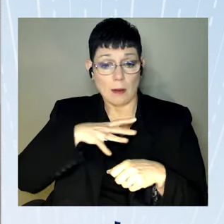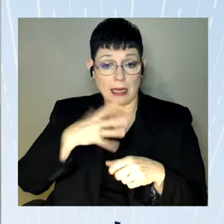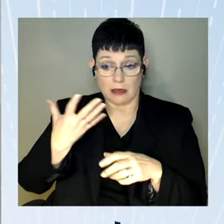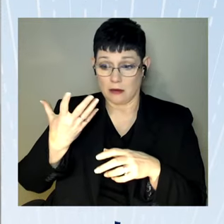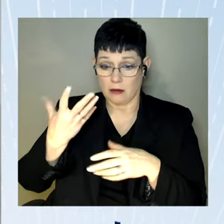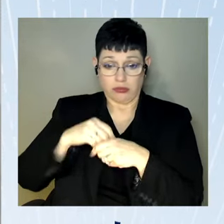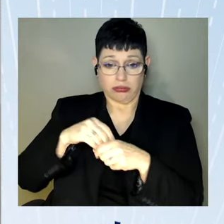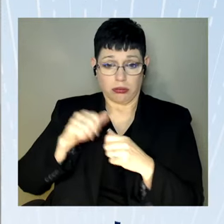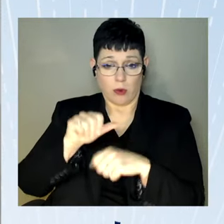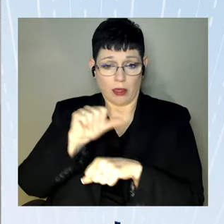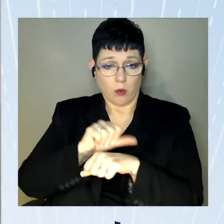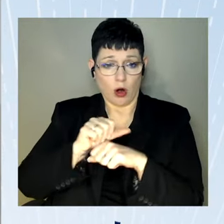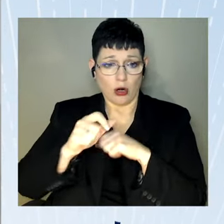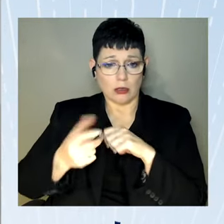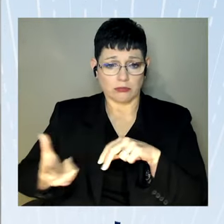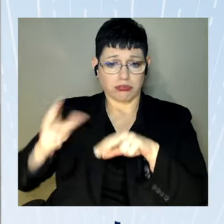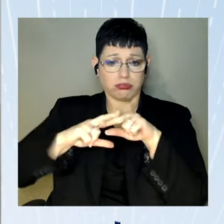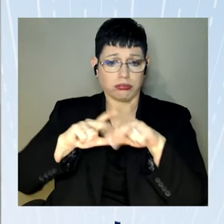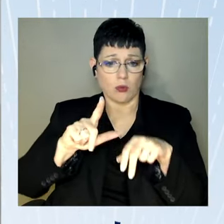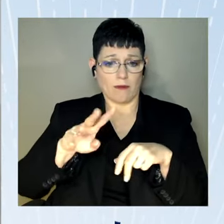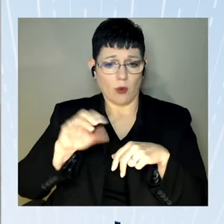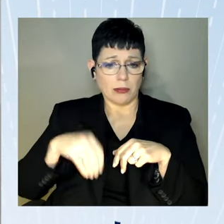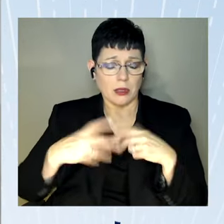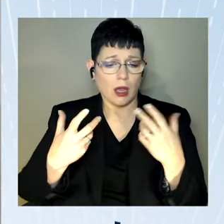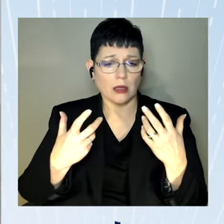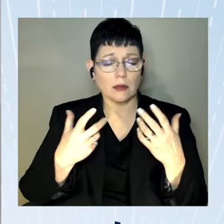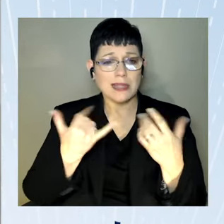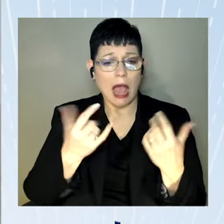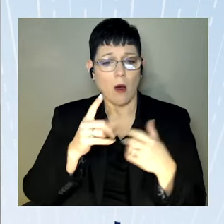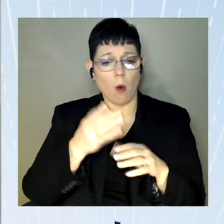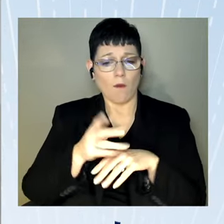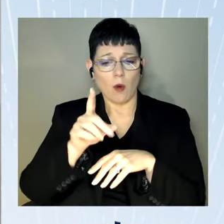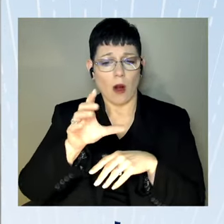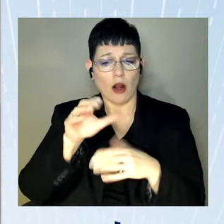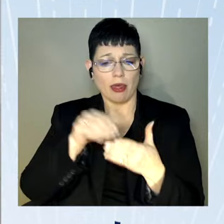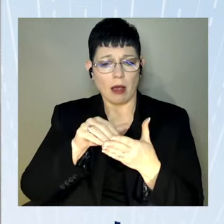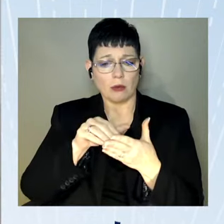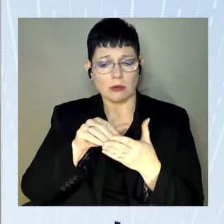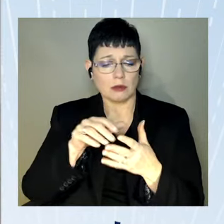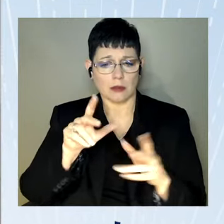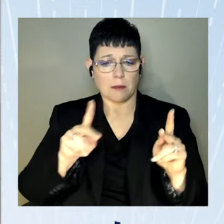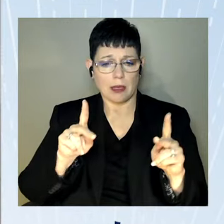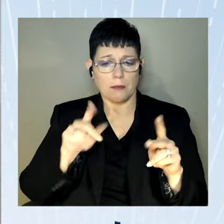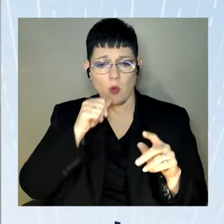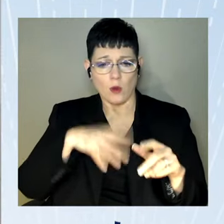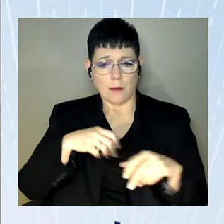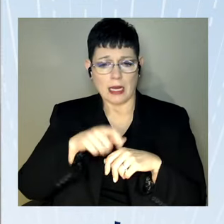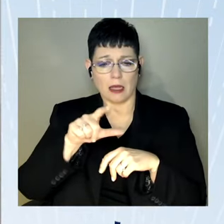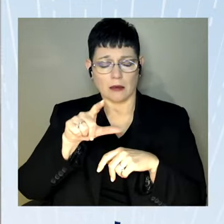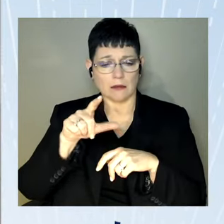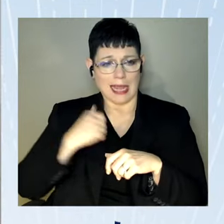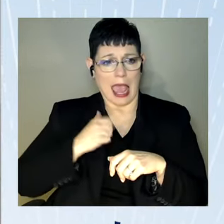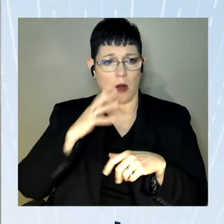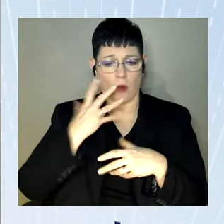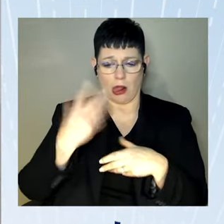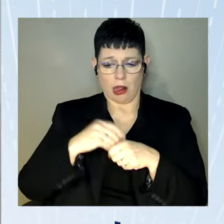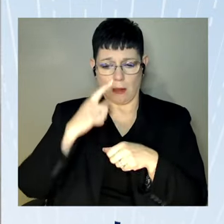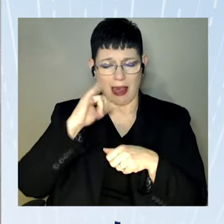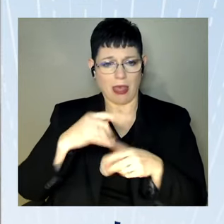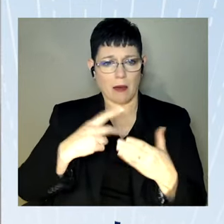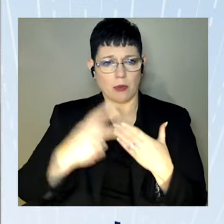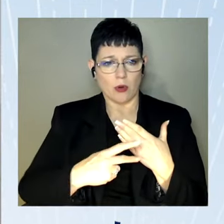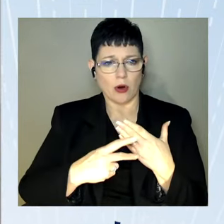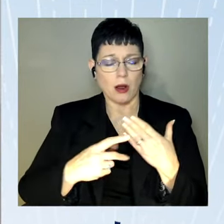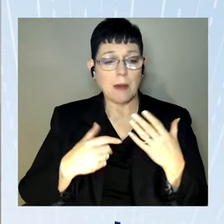over 100,000 women in Canada will join the labor force because of that program. When I meet with the Deputy